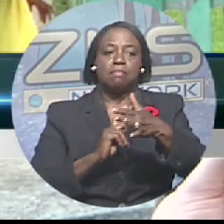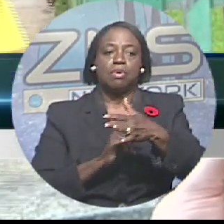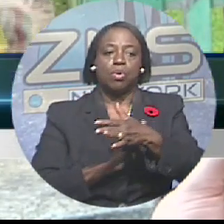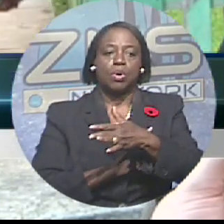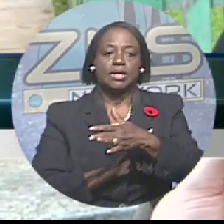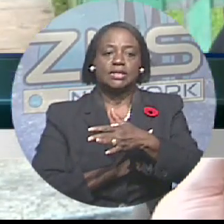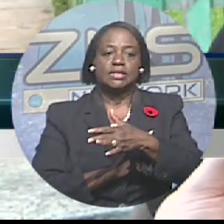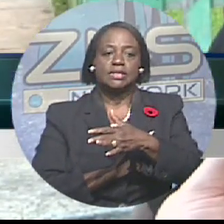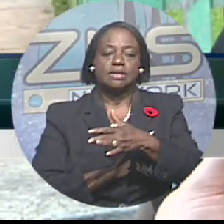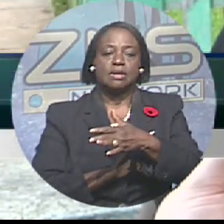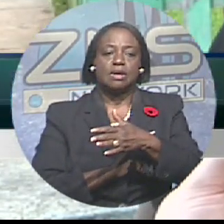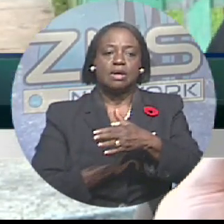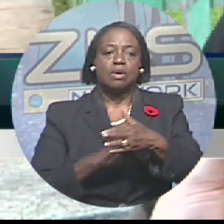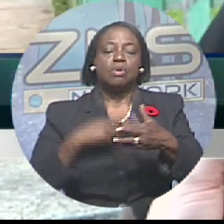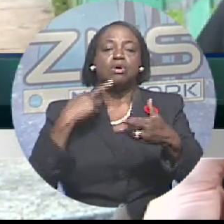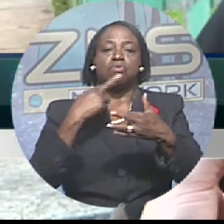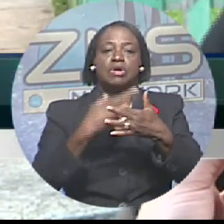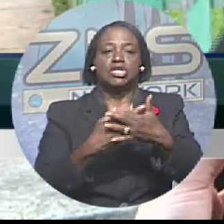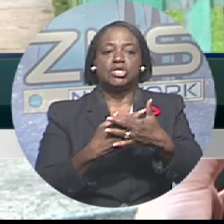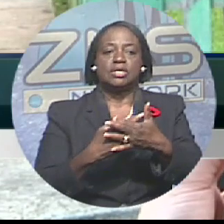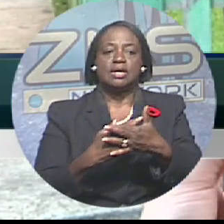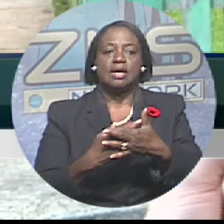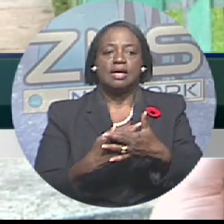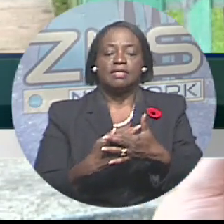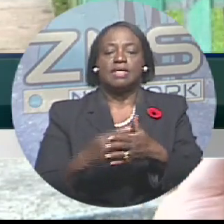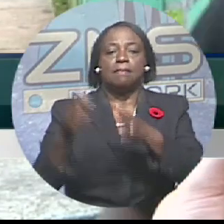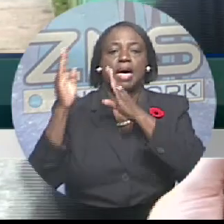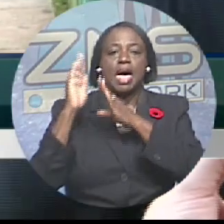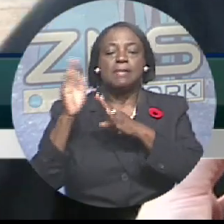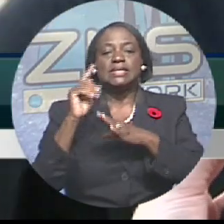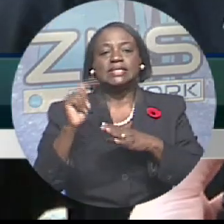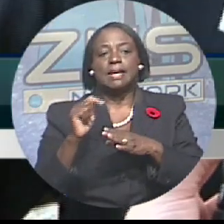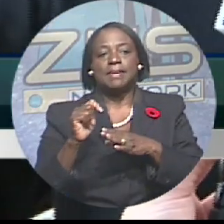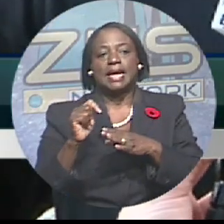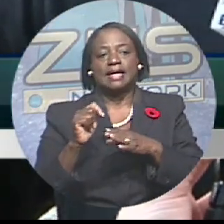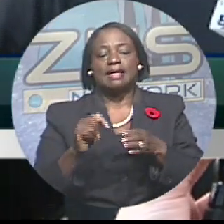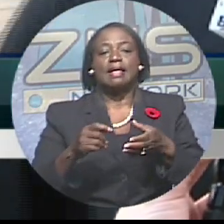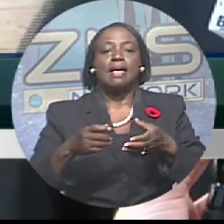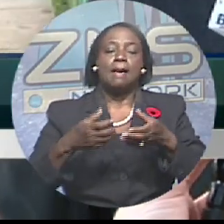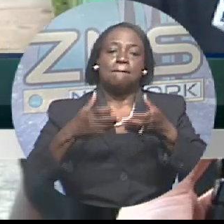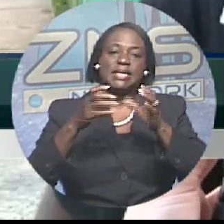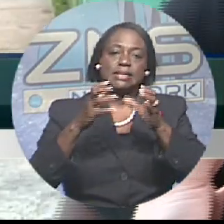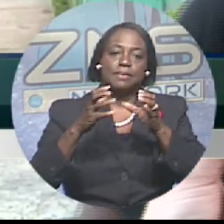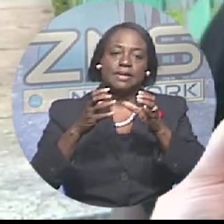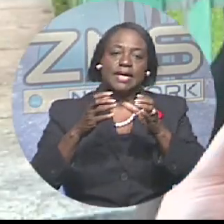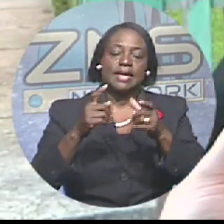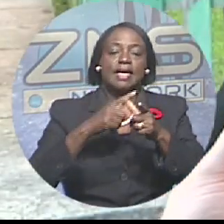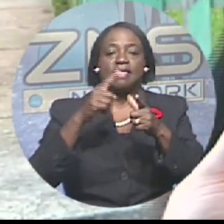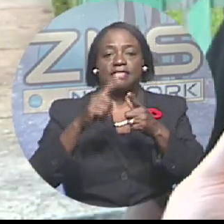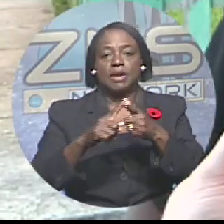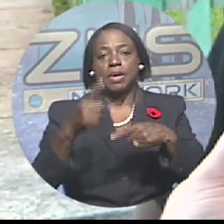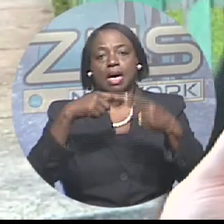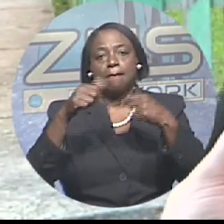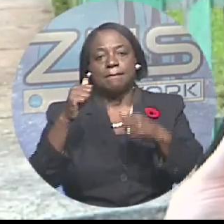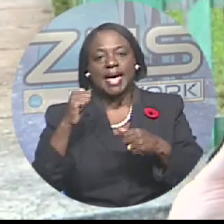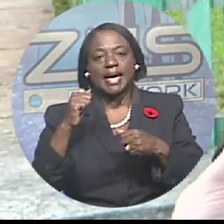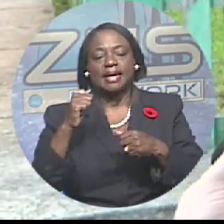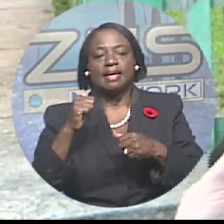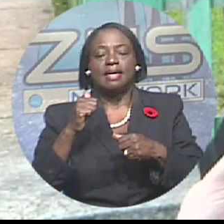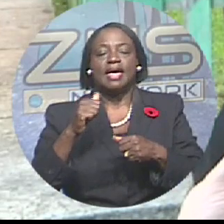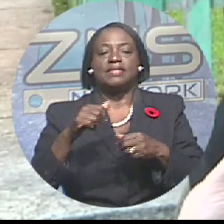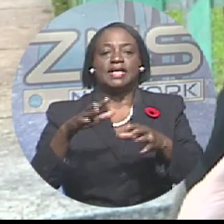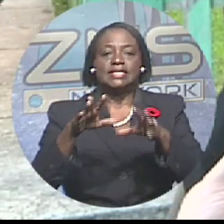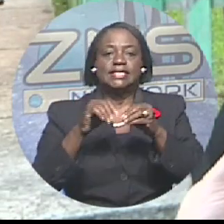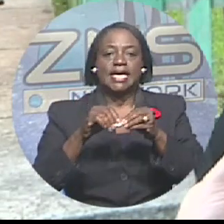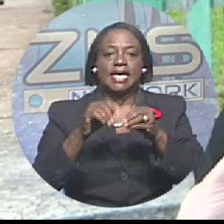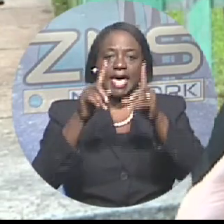Baptist Thanksgiving Classic, and after that we come back in a few weeks. We're going to take exam, and hopefully these guys will